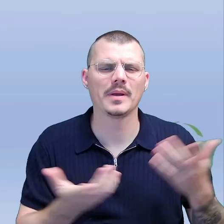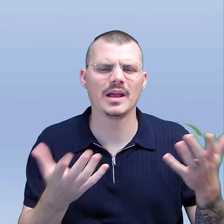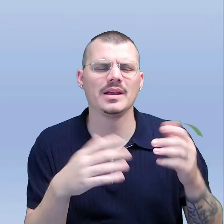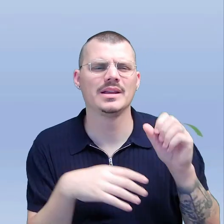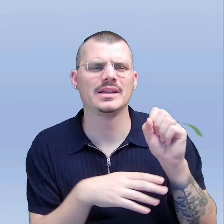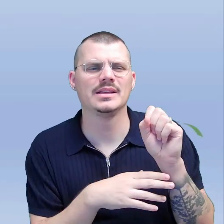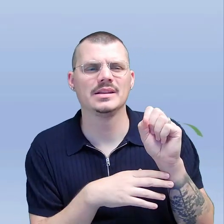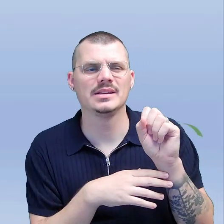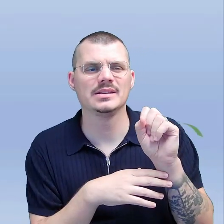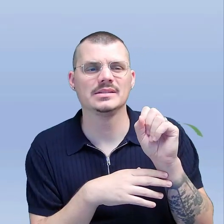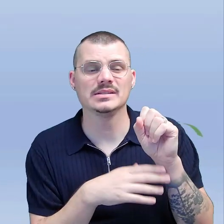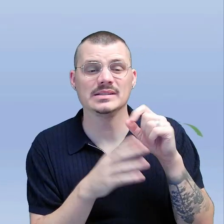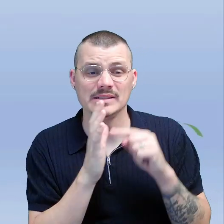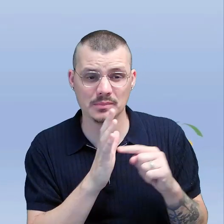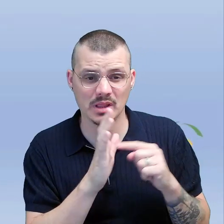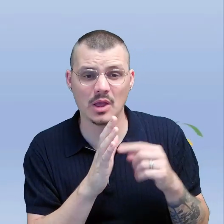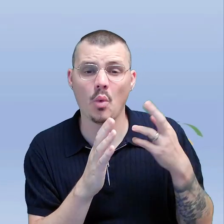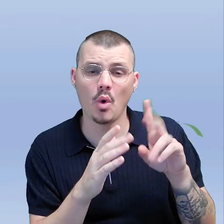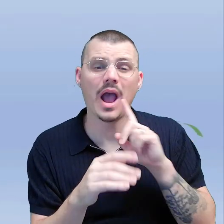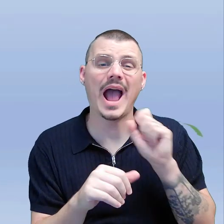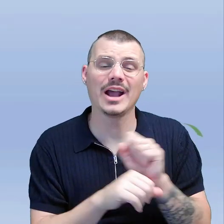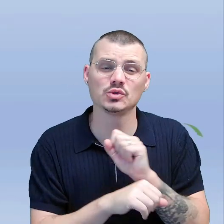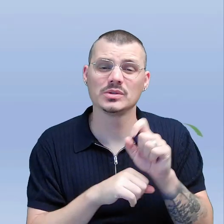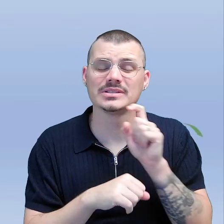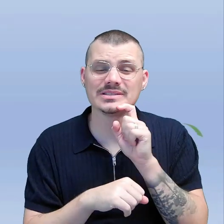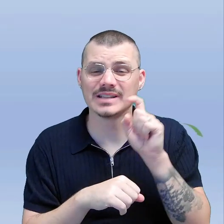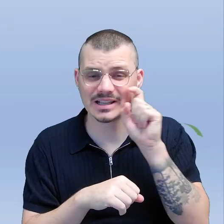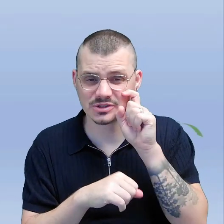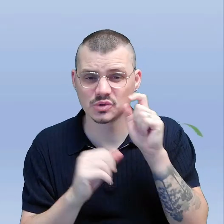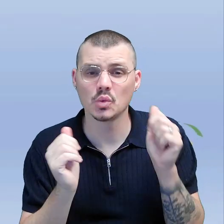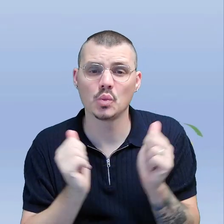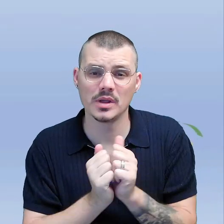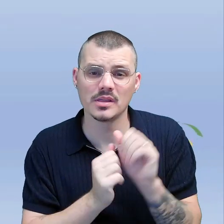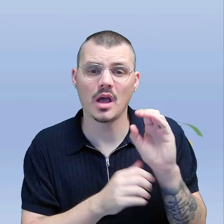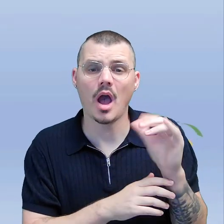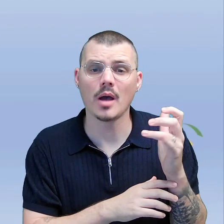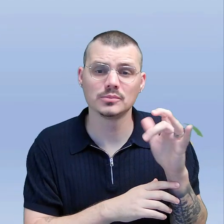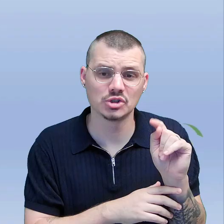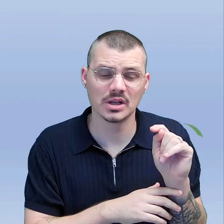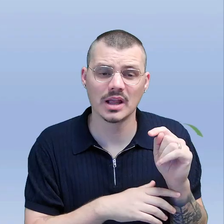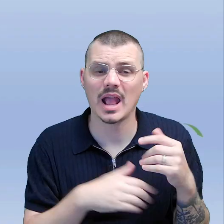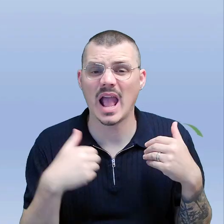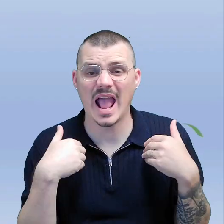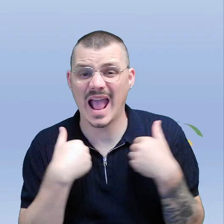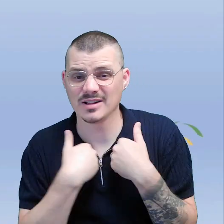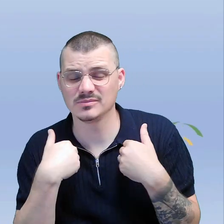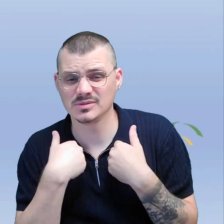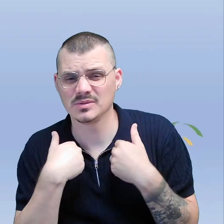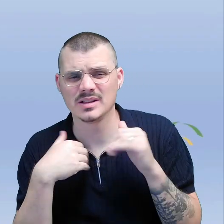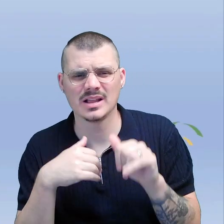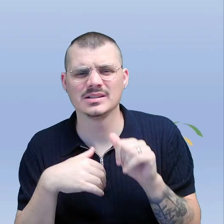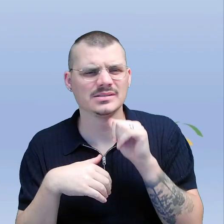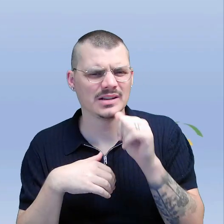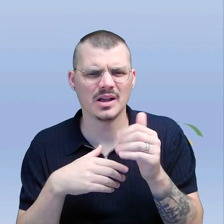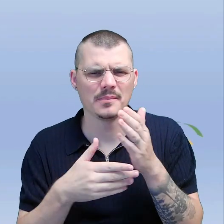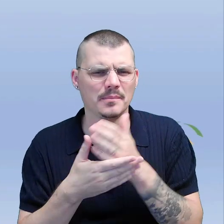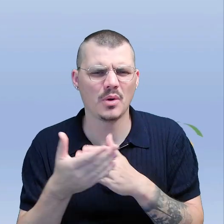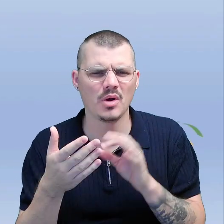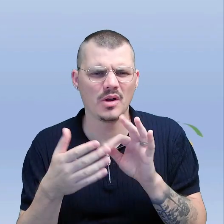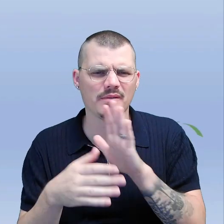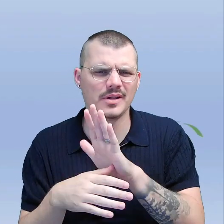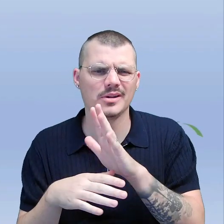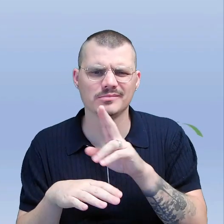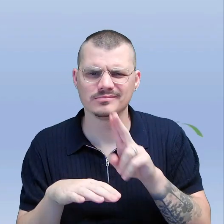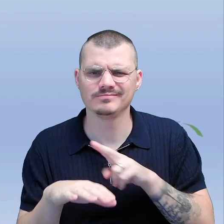How about simulated or actual sex with objects or animals not in the